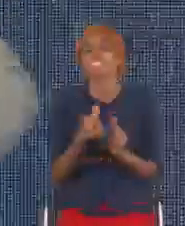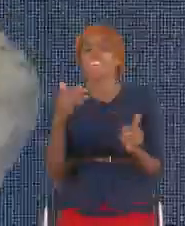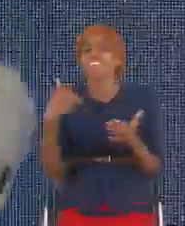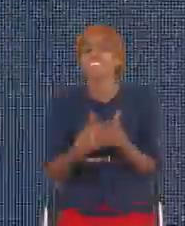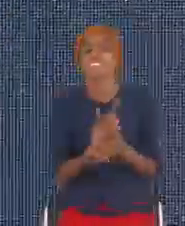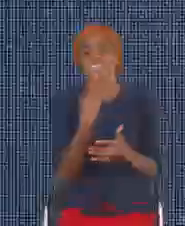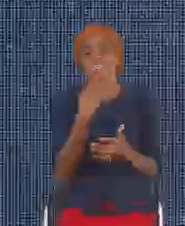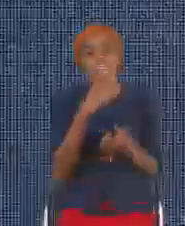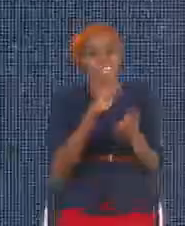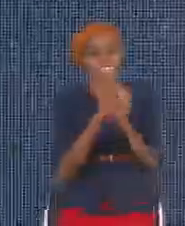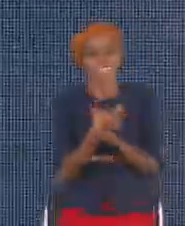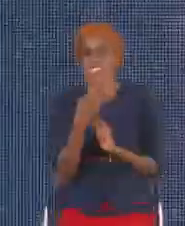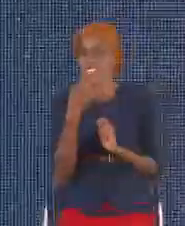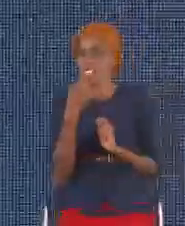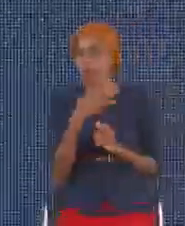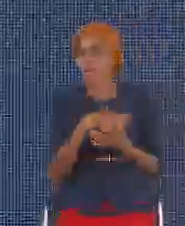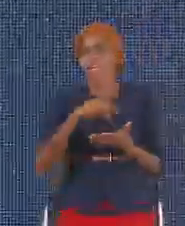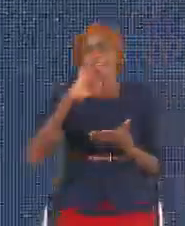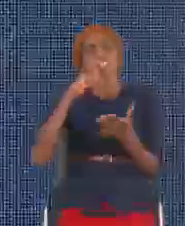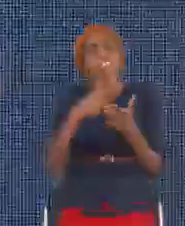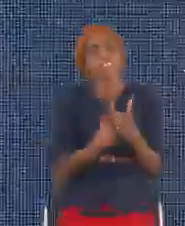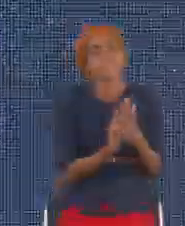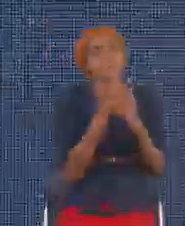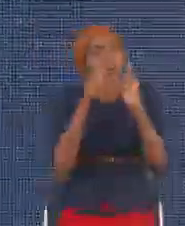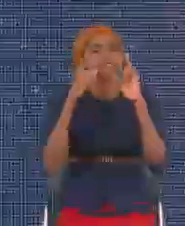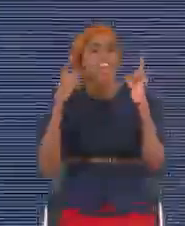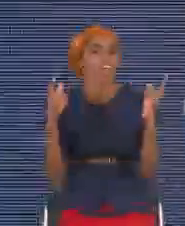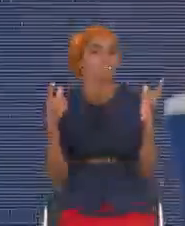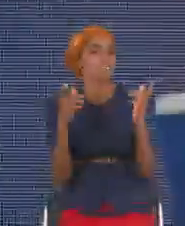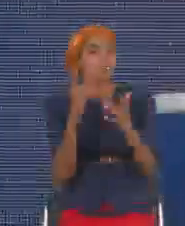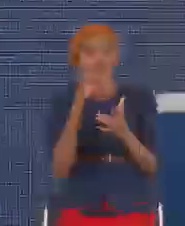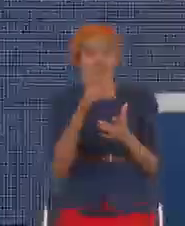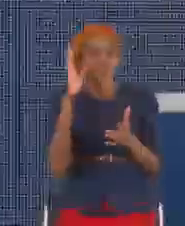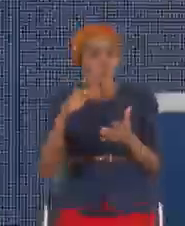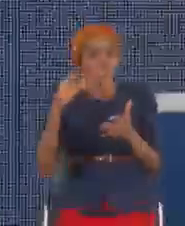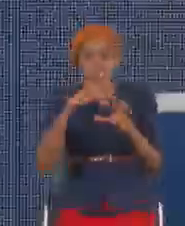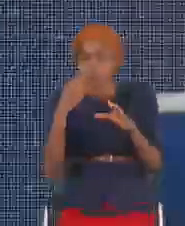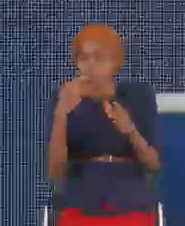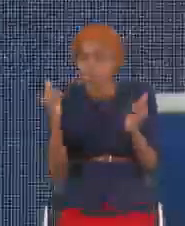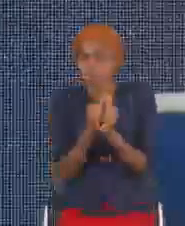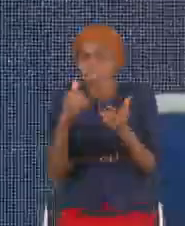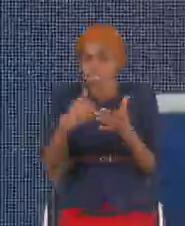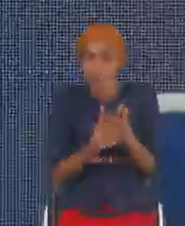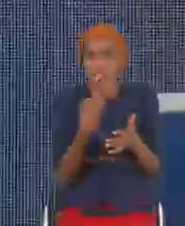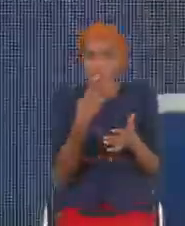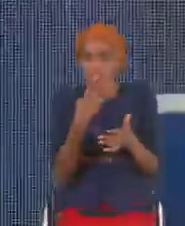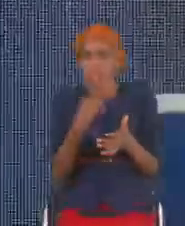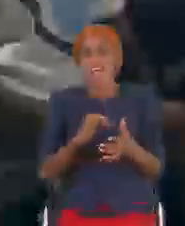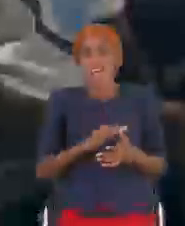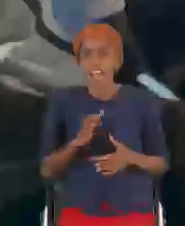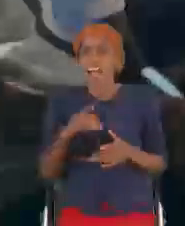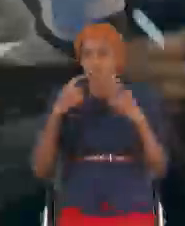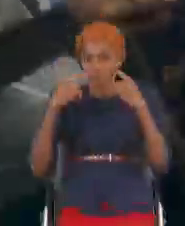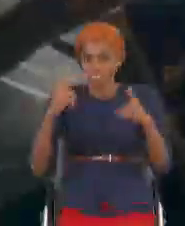tongue, and a renewed language, they will speak with new tongues. I pronounce it upon your life